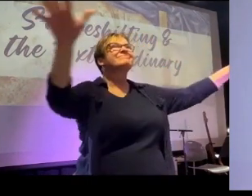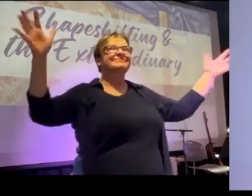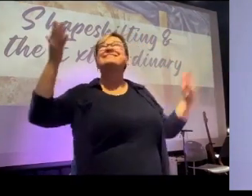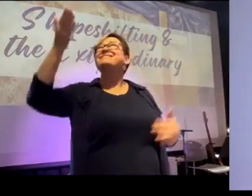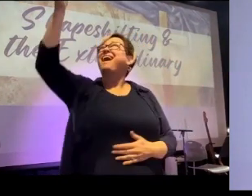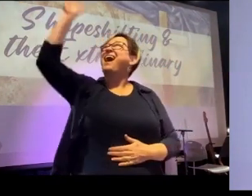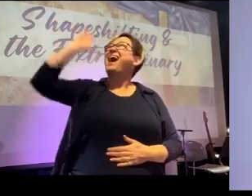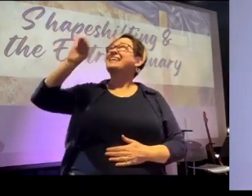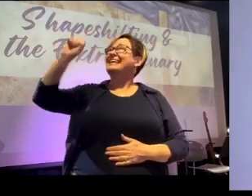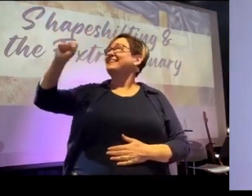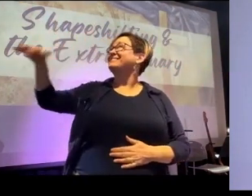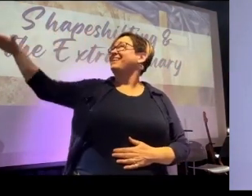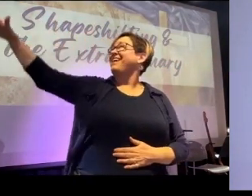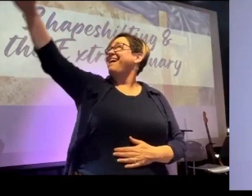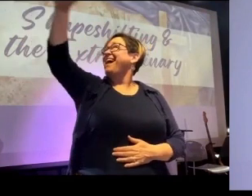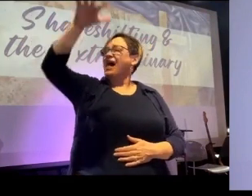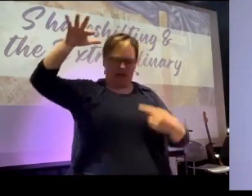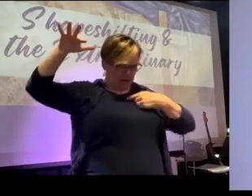am.